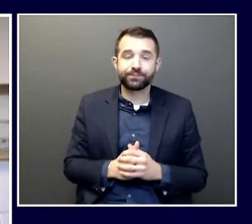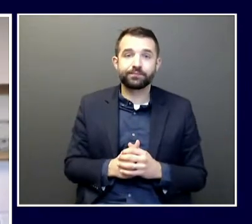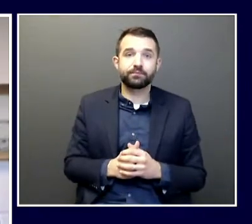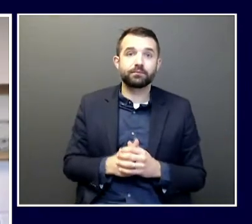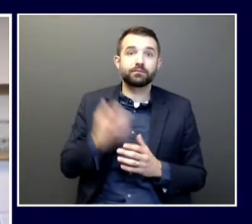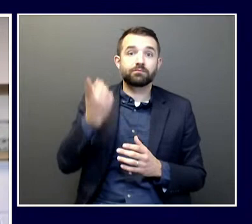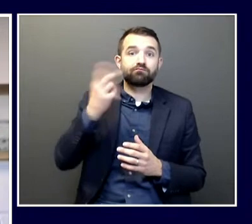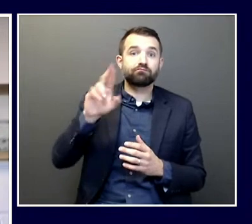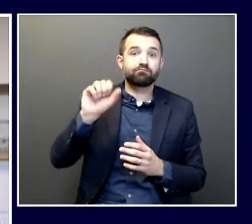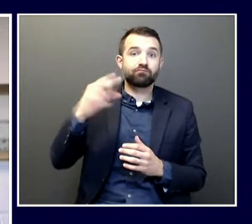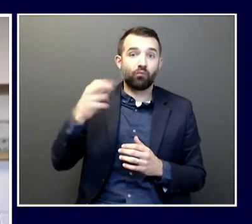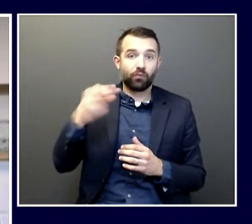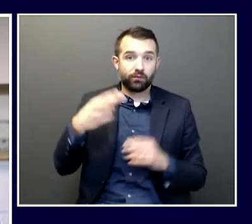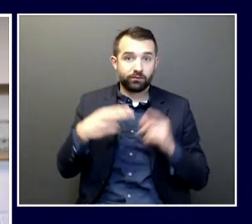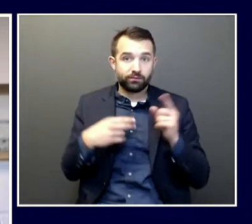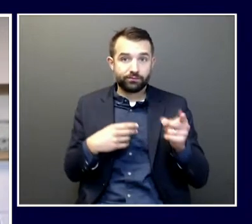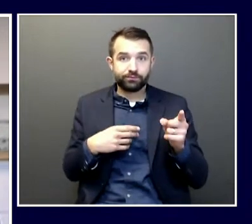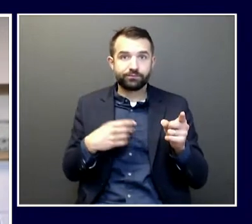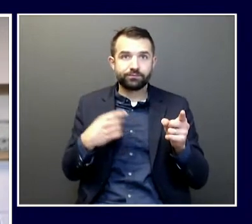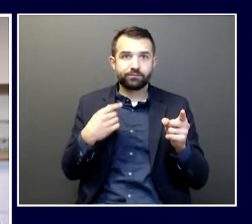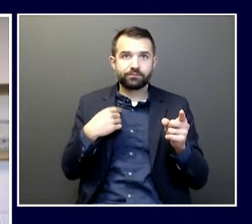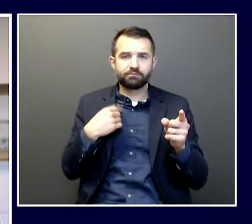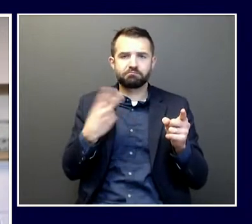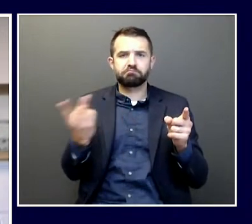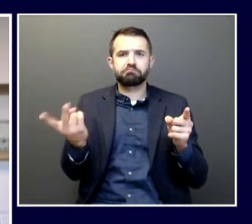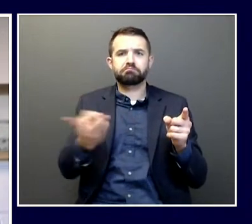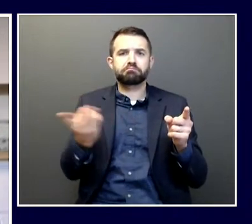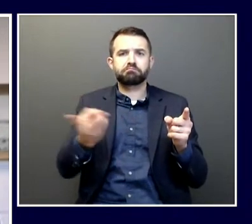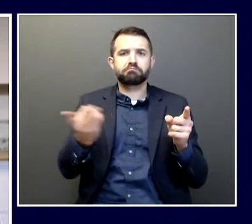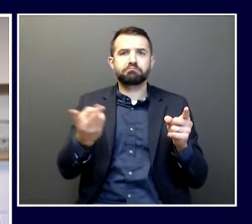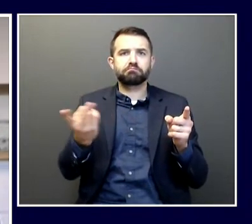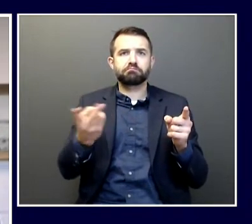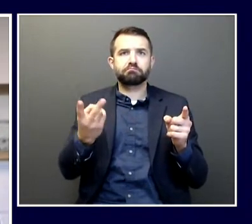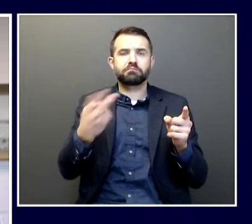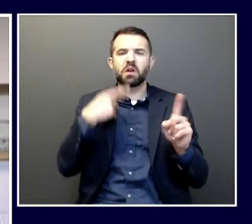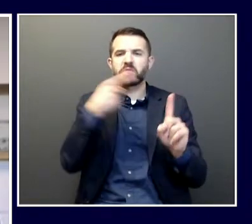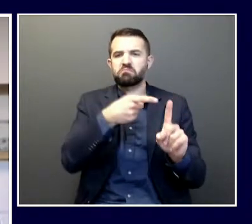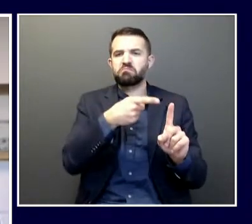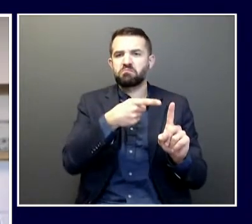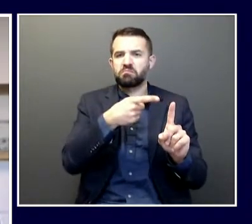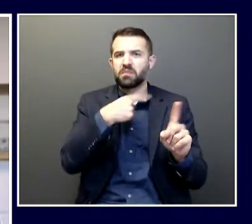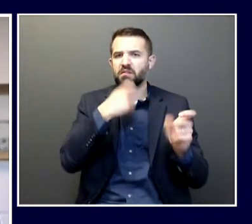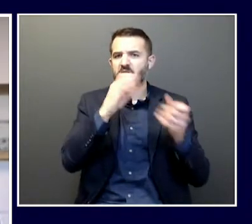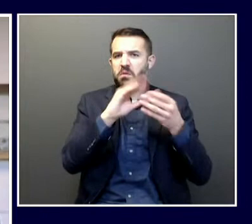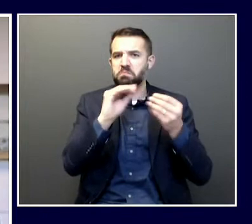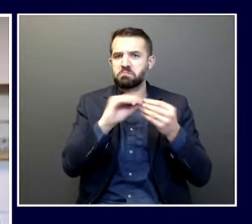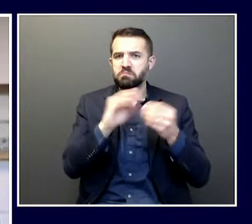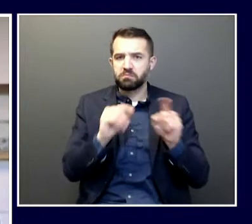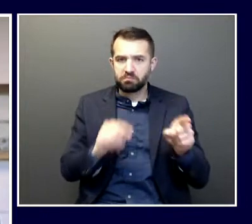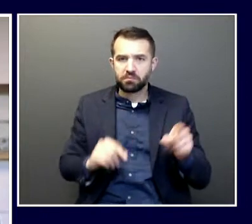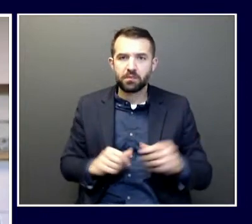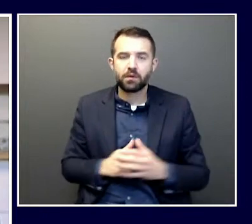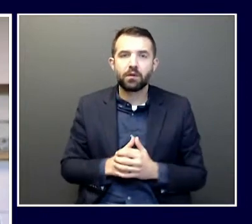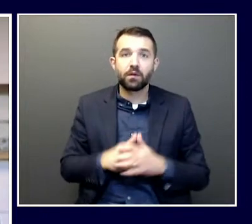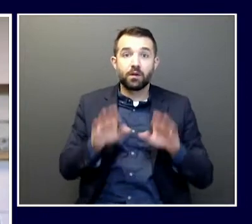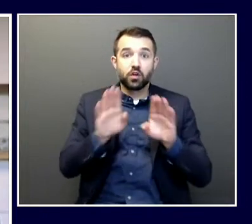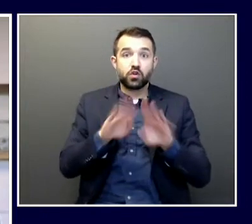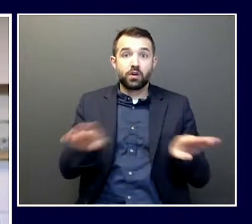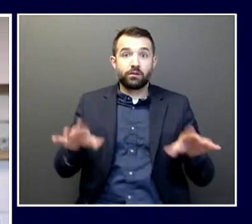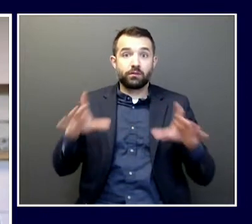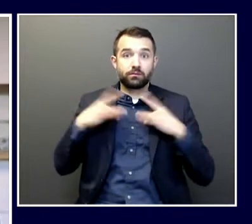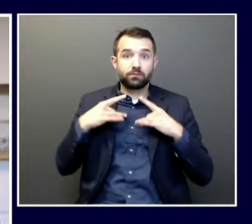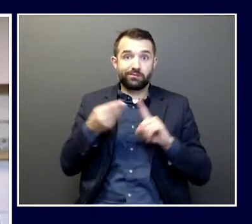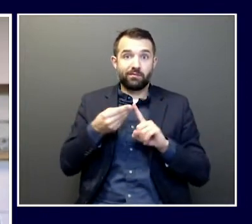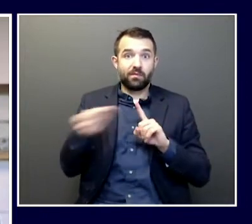for both of you, but Dr. Shah, you mentioned it briefly in your monologue about children and the spread of the virus. We've seen a lot of schools